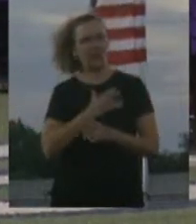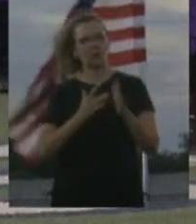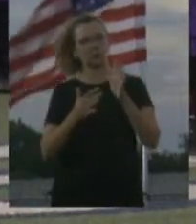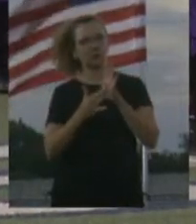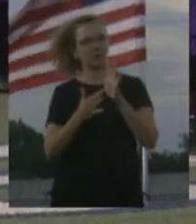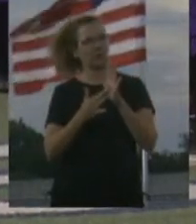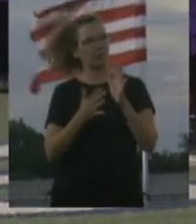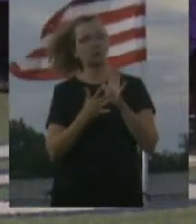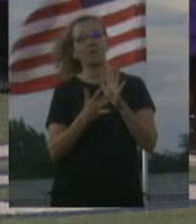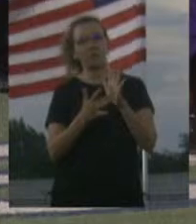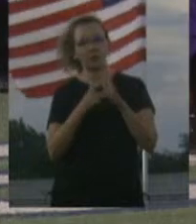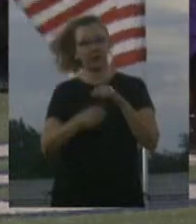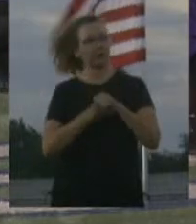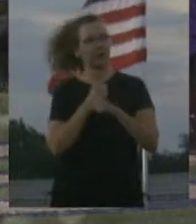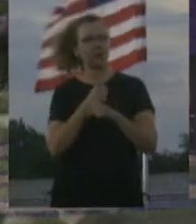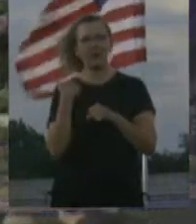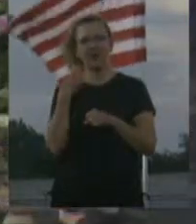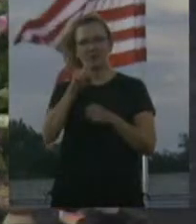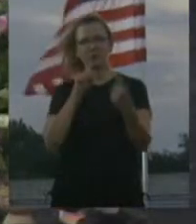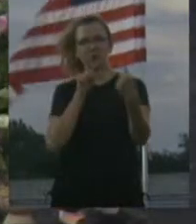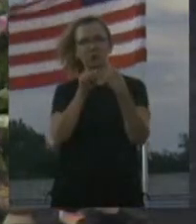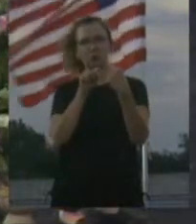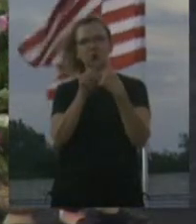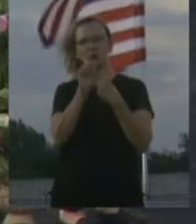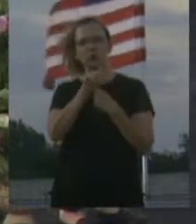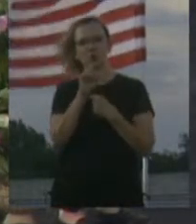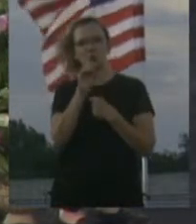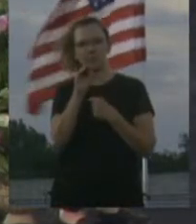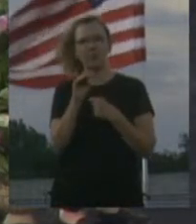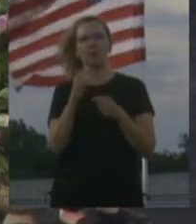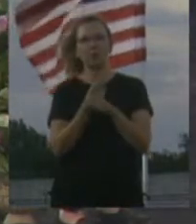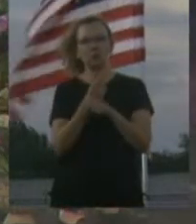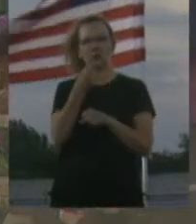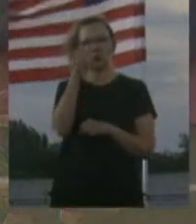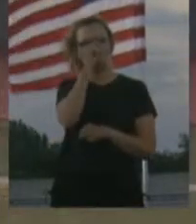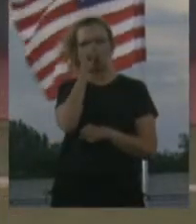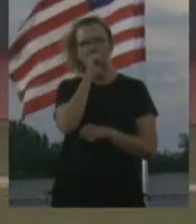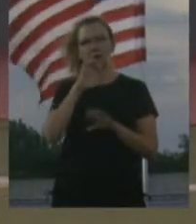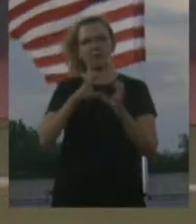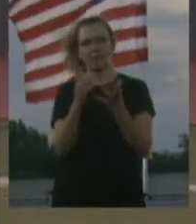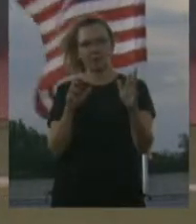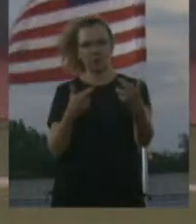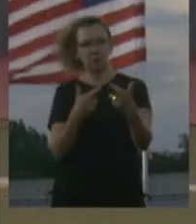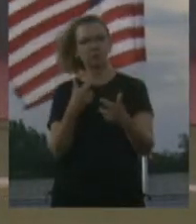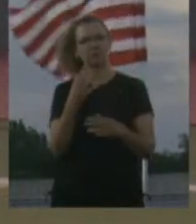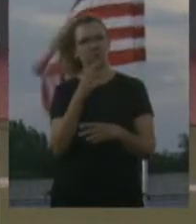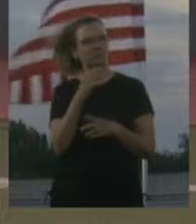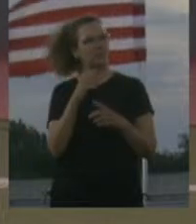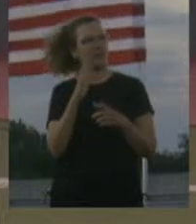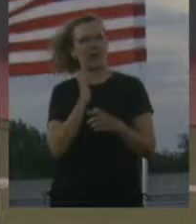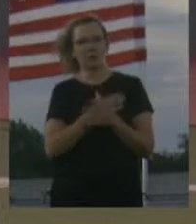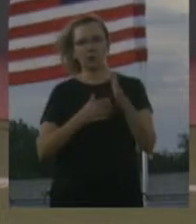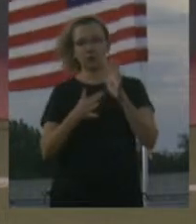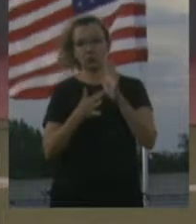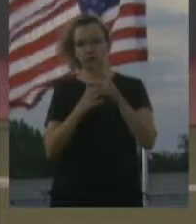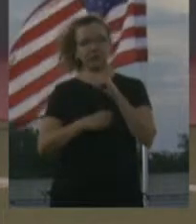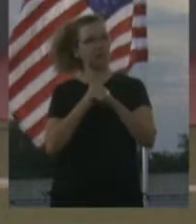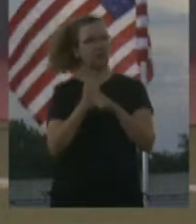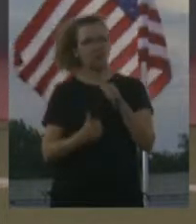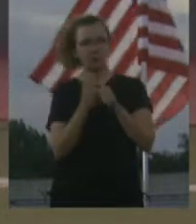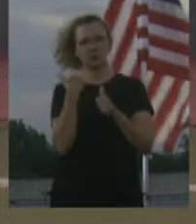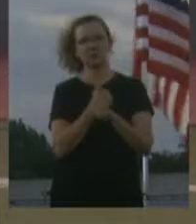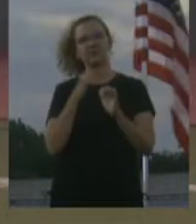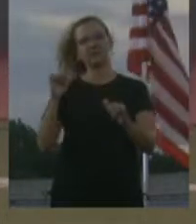person to learning over Zoom and submitting assignments through new software like Google Classroom and Canvas. Our junior year, most of us learned from